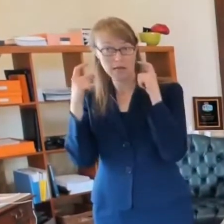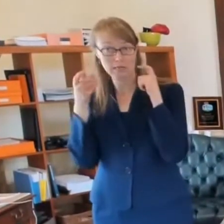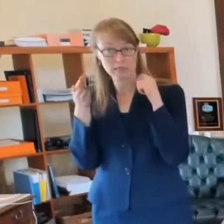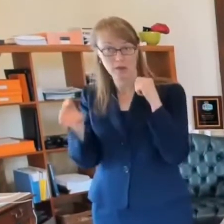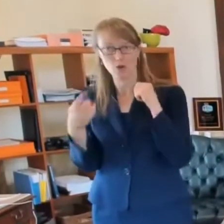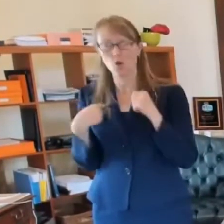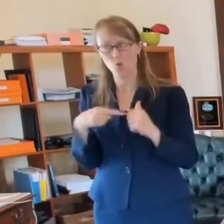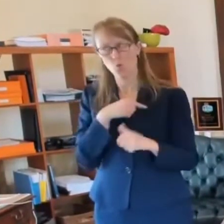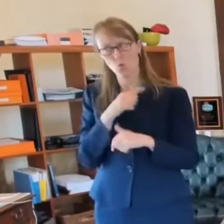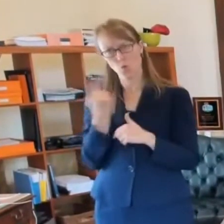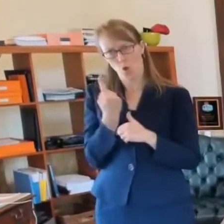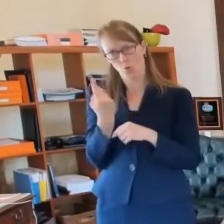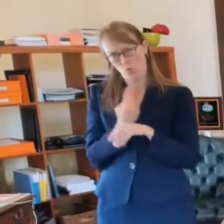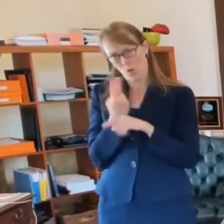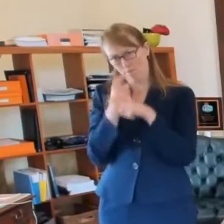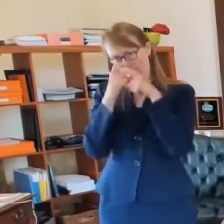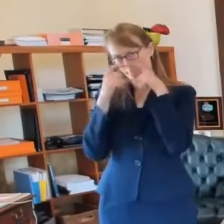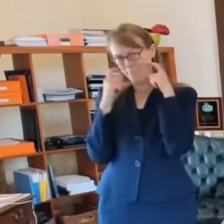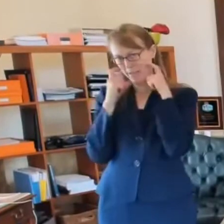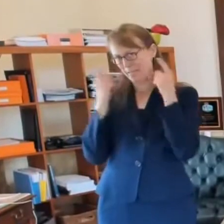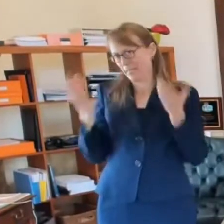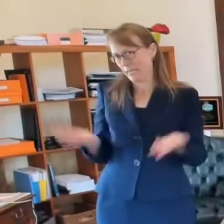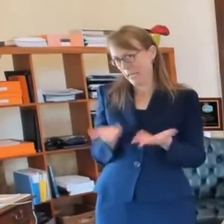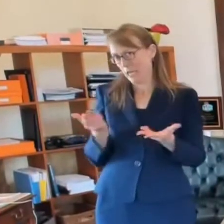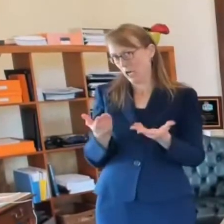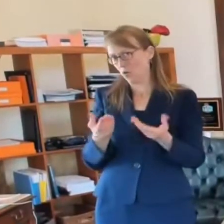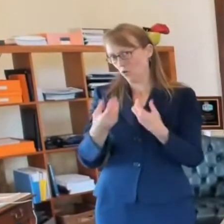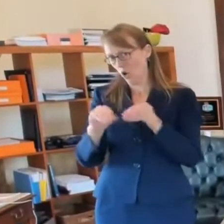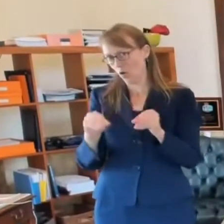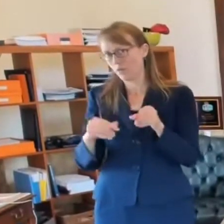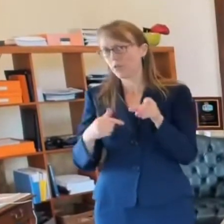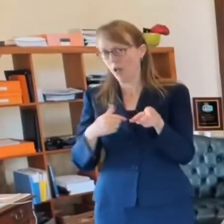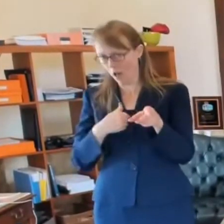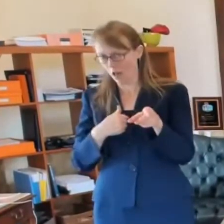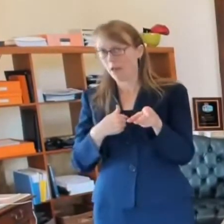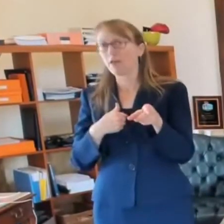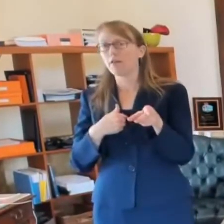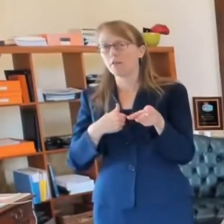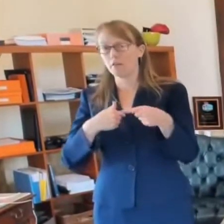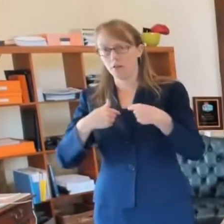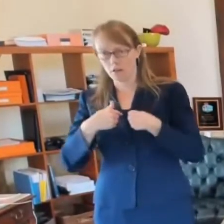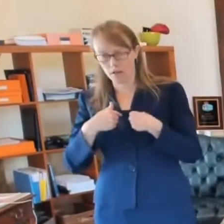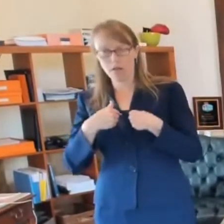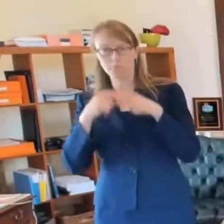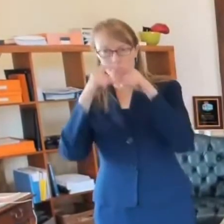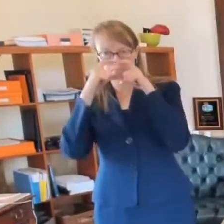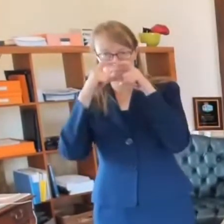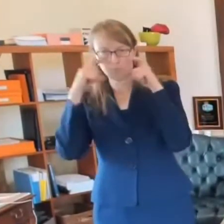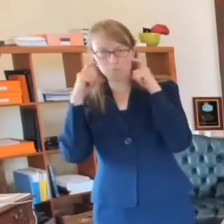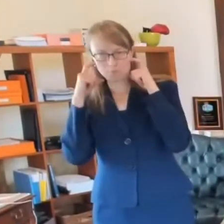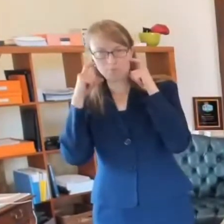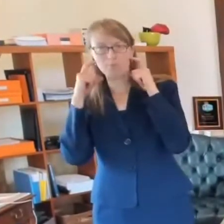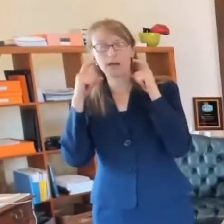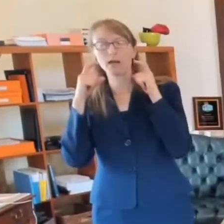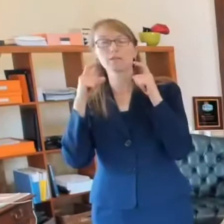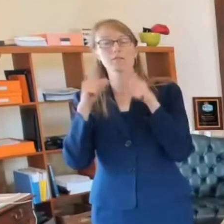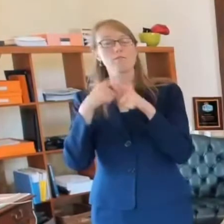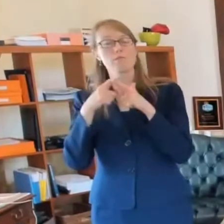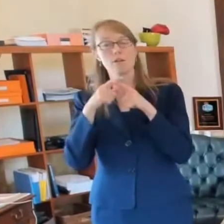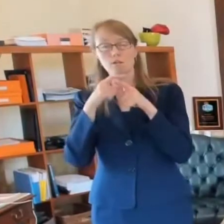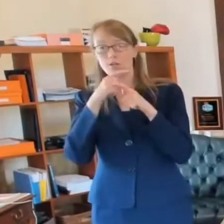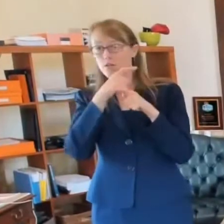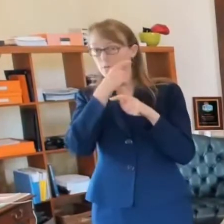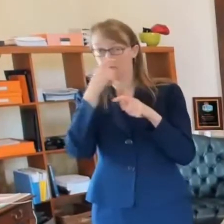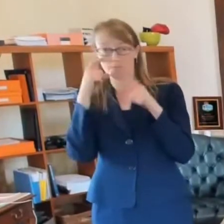I take mine off to do this just so that you can understand what I'm saying better. But we are all